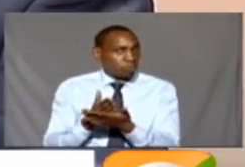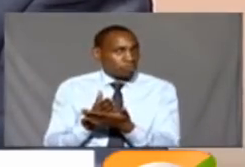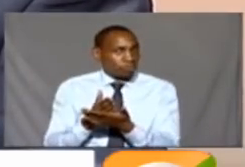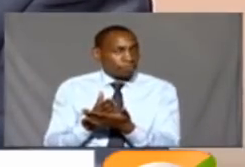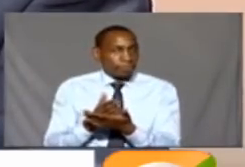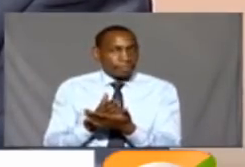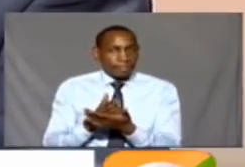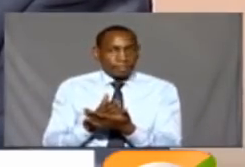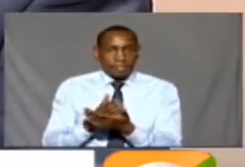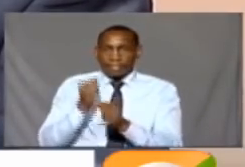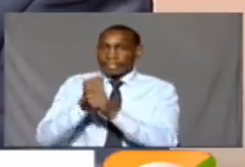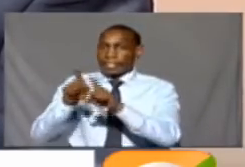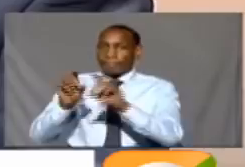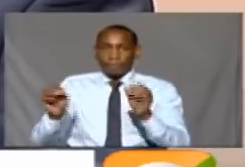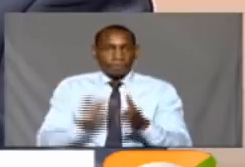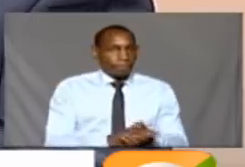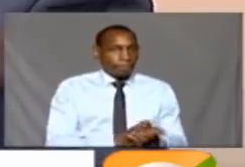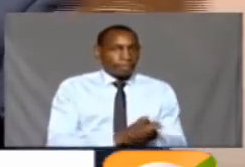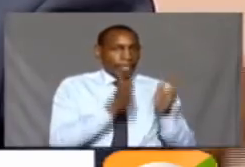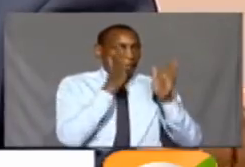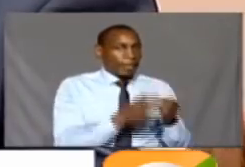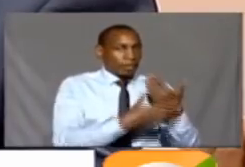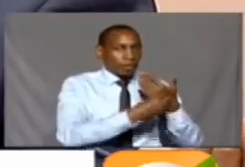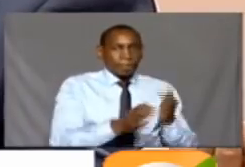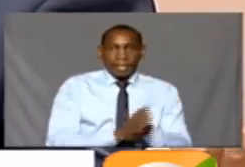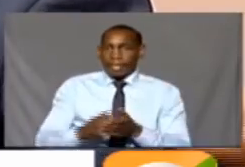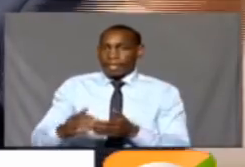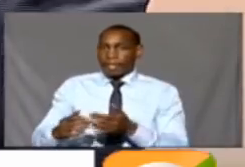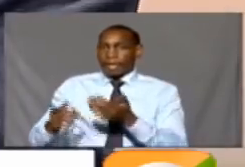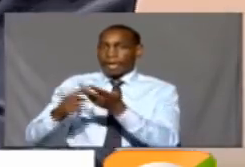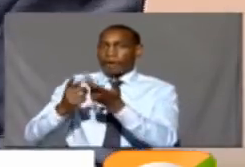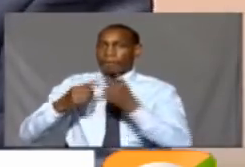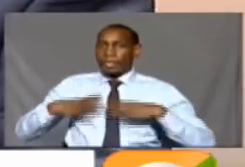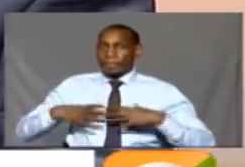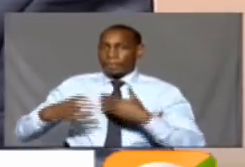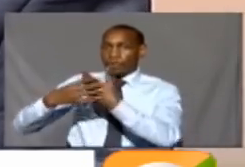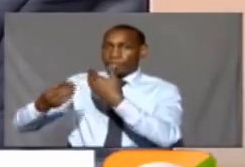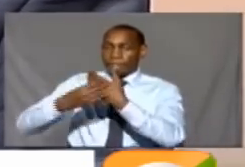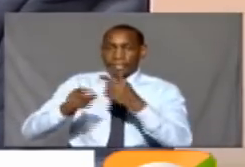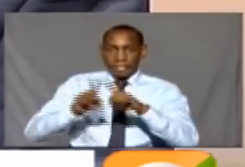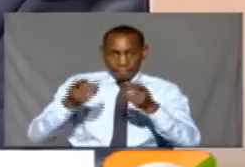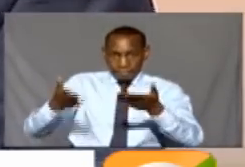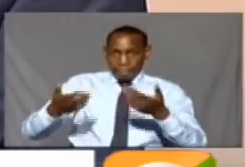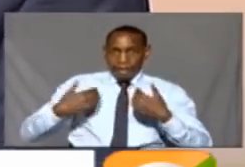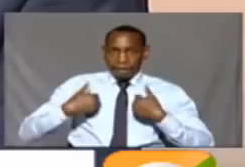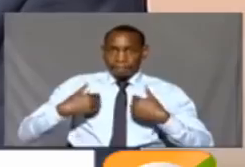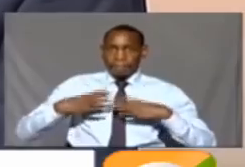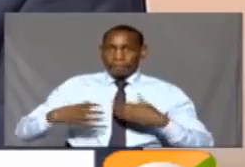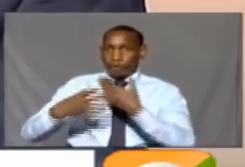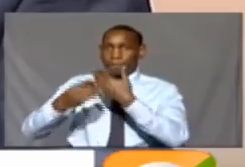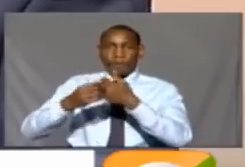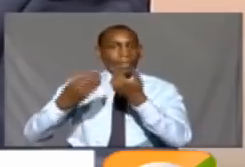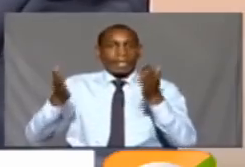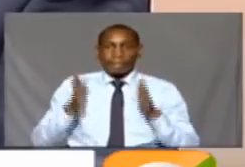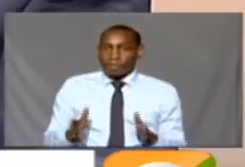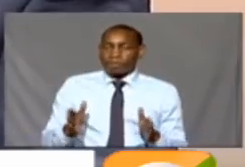it was an imitator. How many people are imitated? You have even clowns in your studios who mimic anybody and